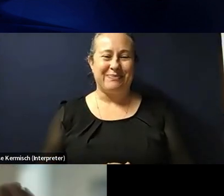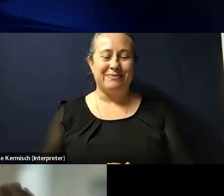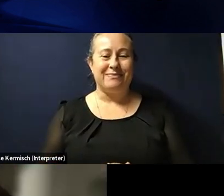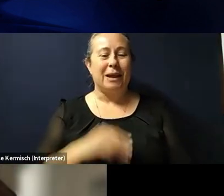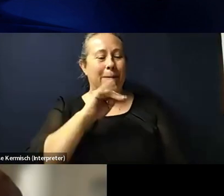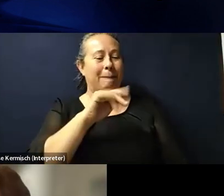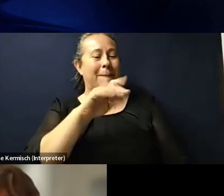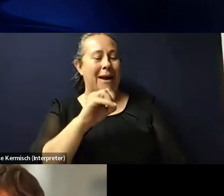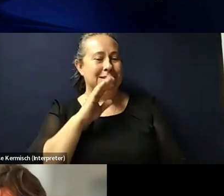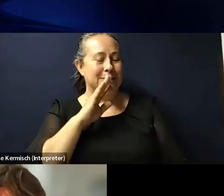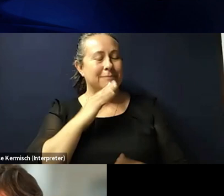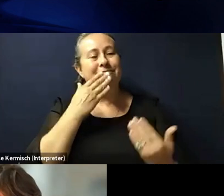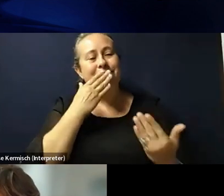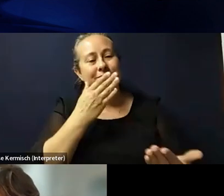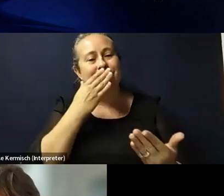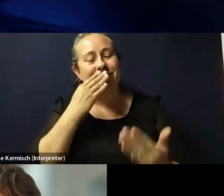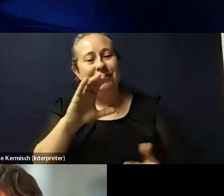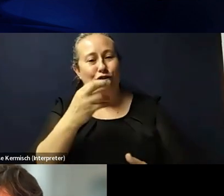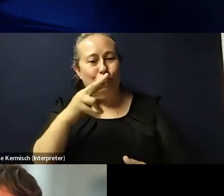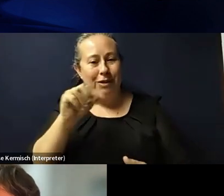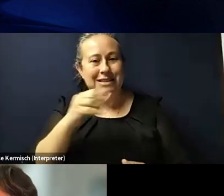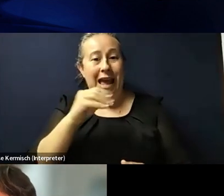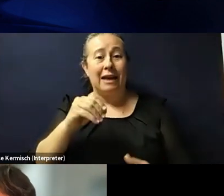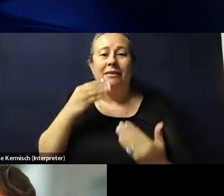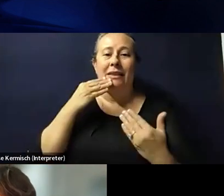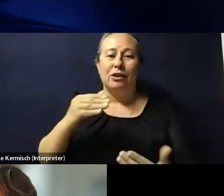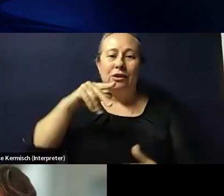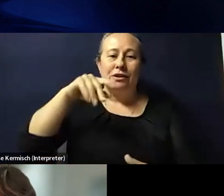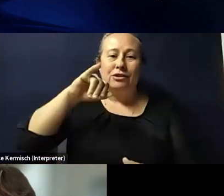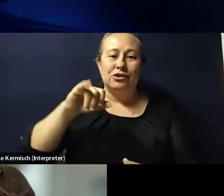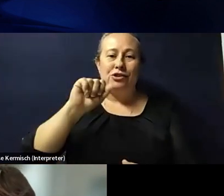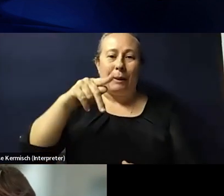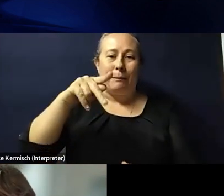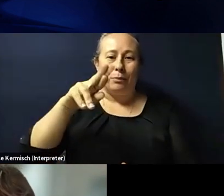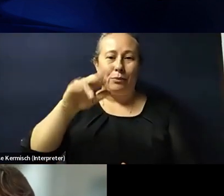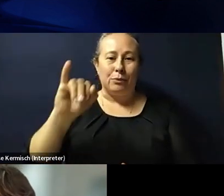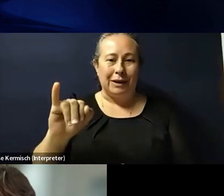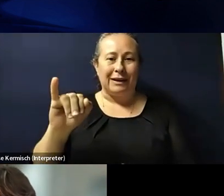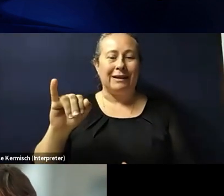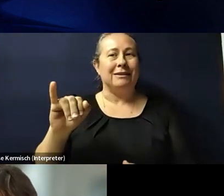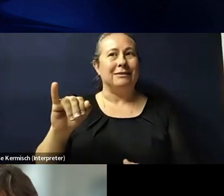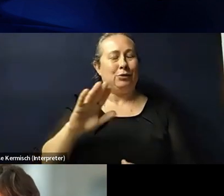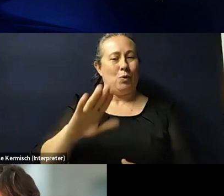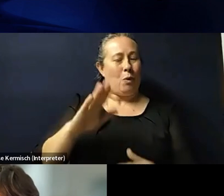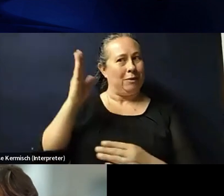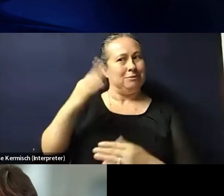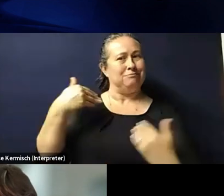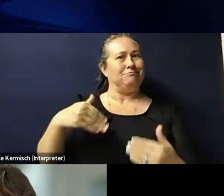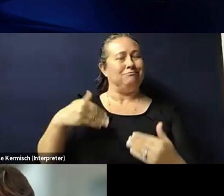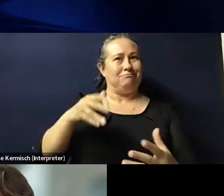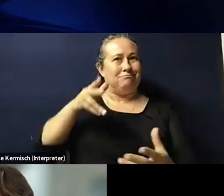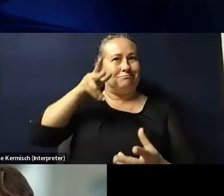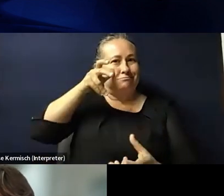Thank you. Thank you, Chris. And thank you, Jaipreet, for your presentation. It was very enlightening, very interesting. I think